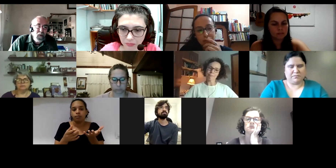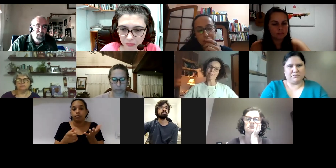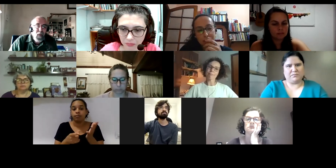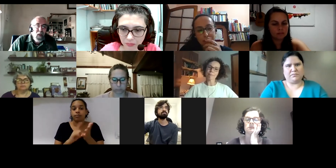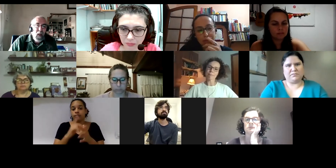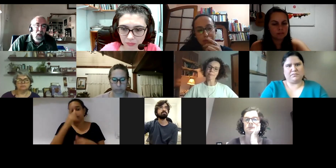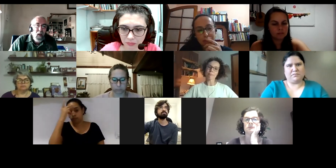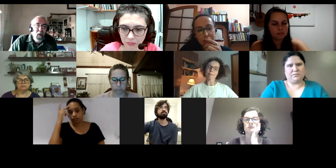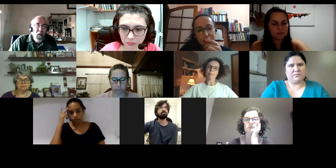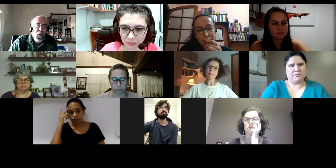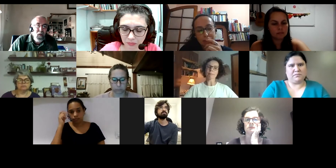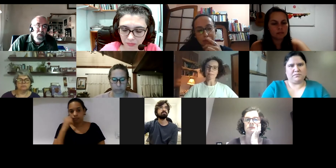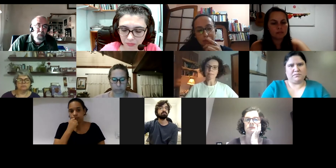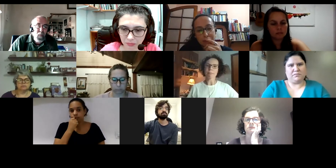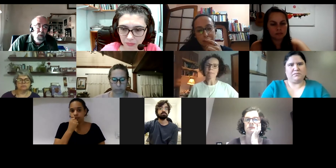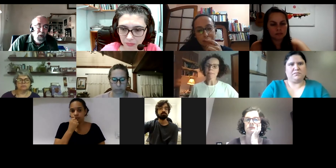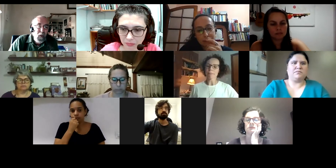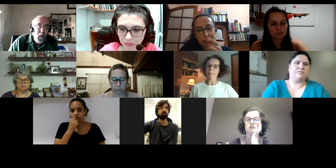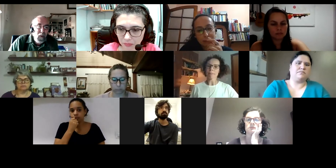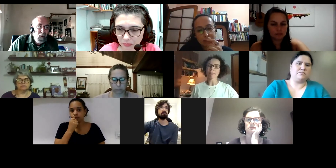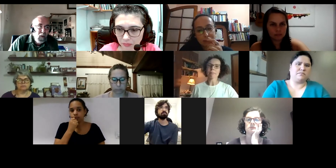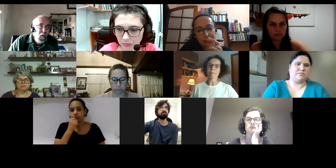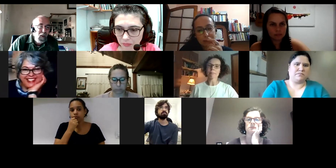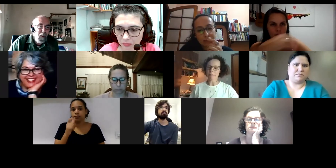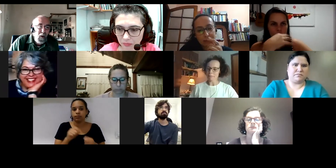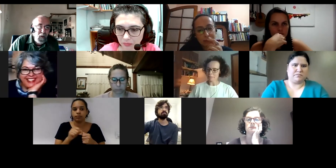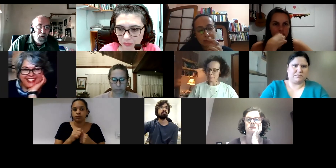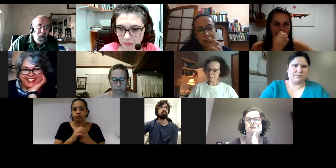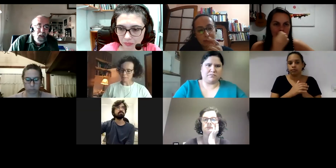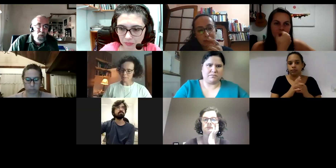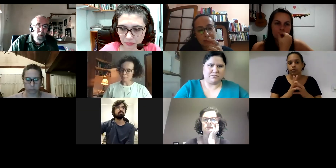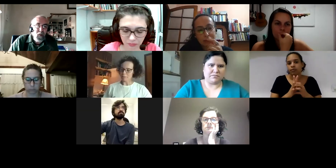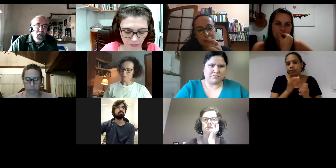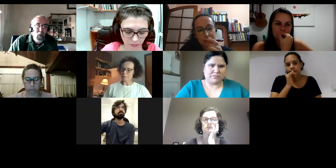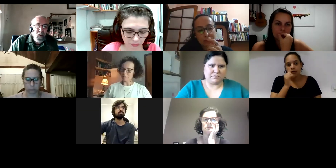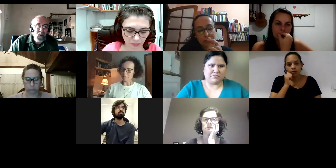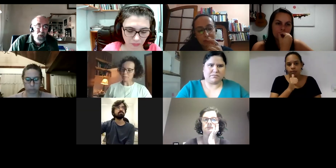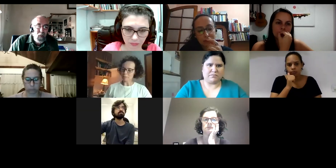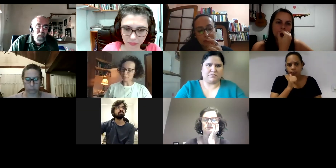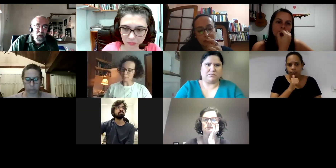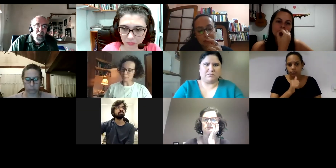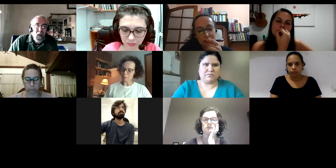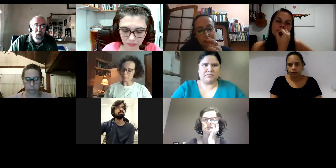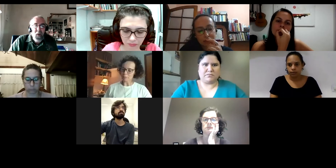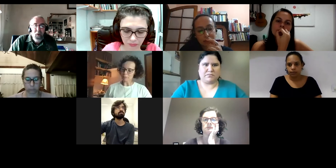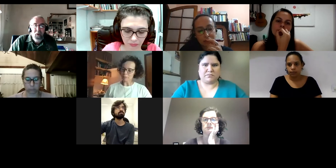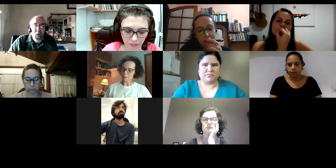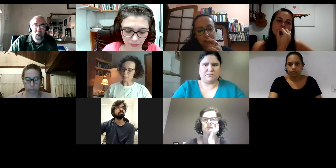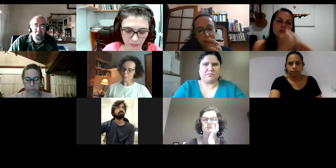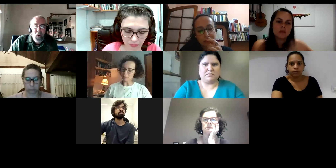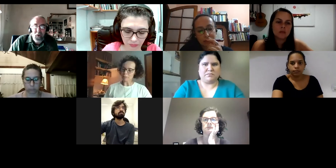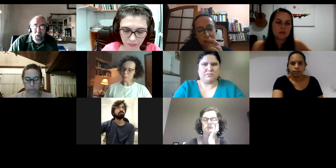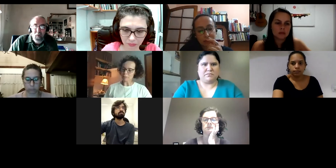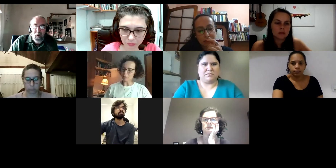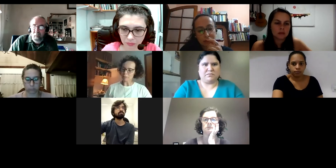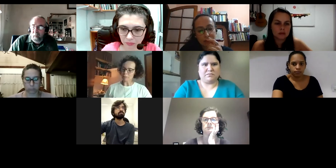us? The African Americans said, hey, we want some rights too. And so there was a new